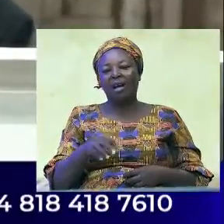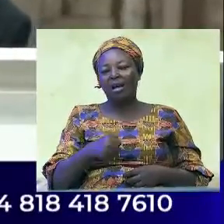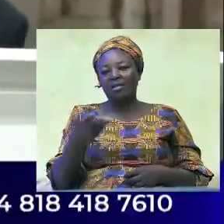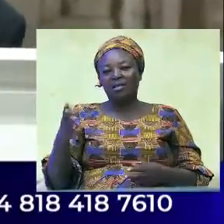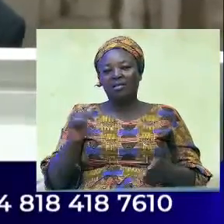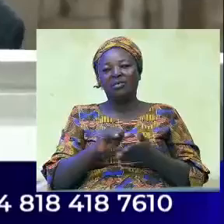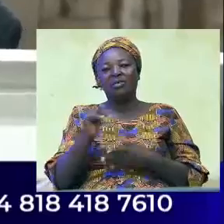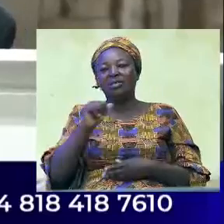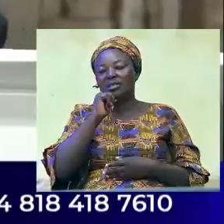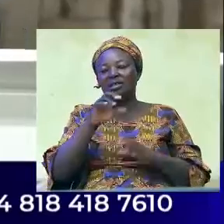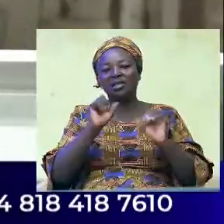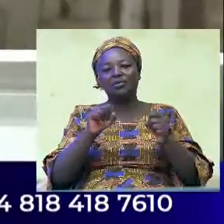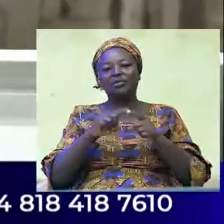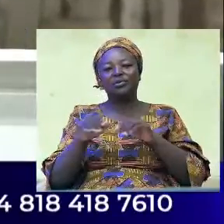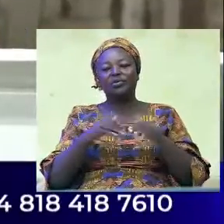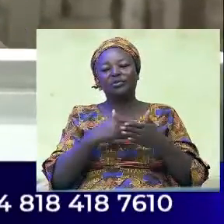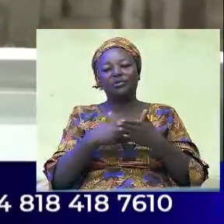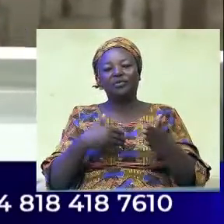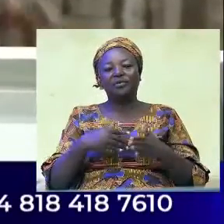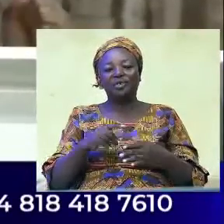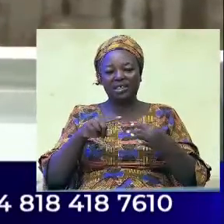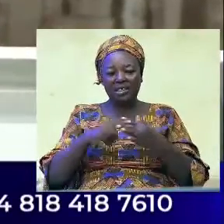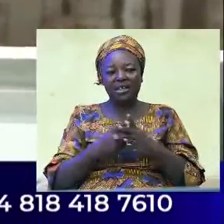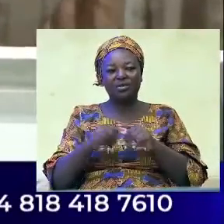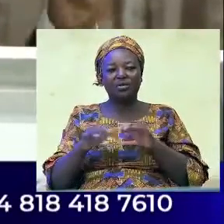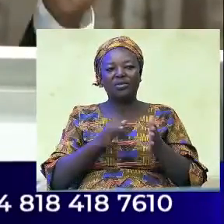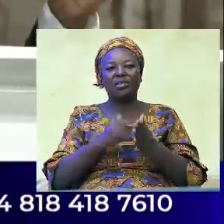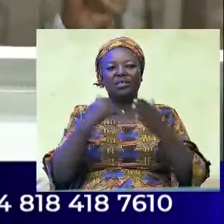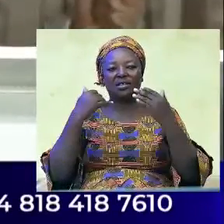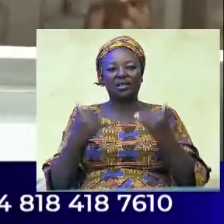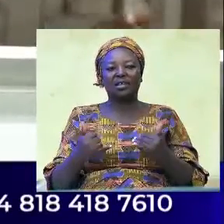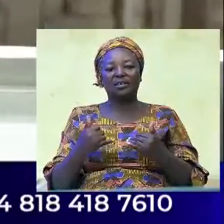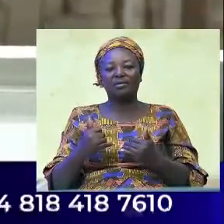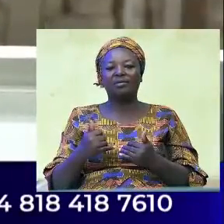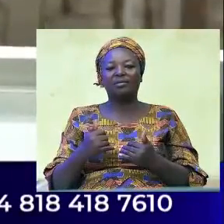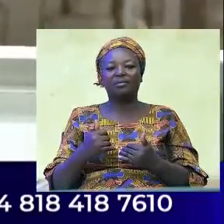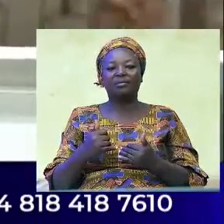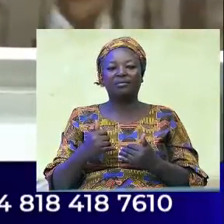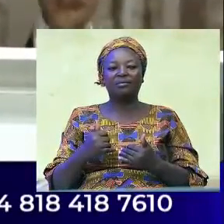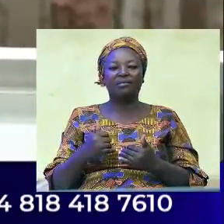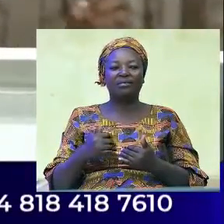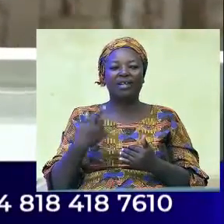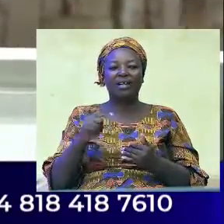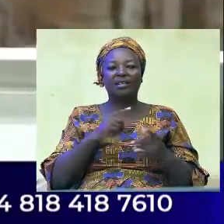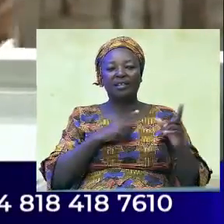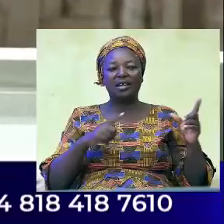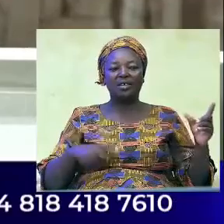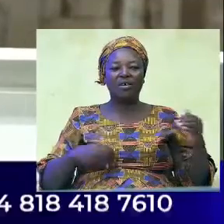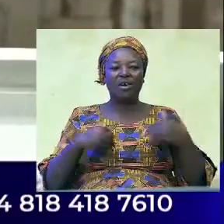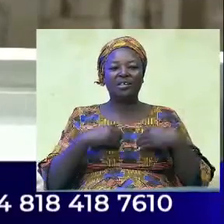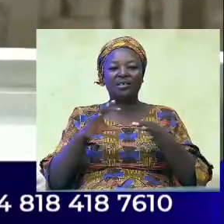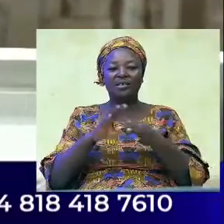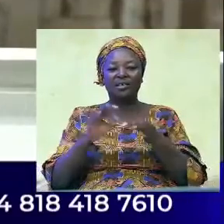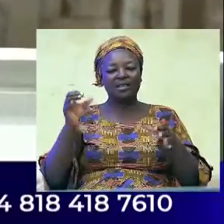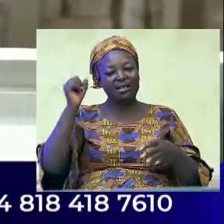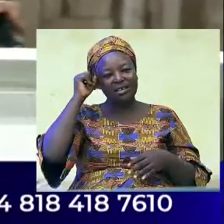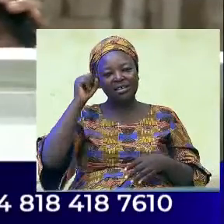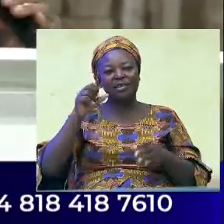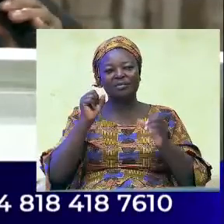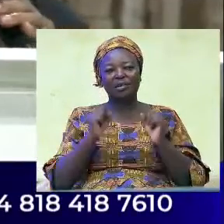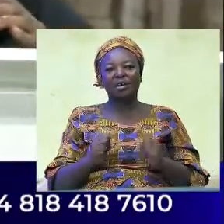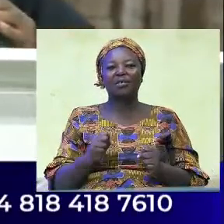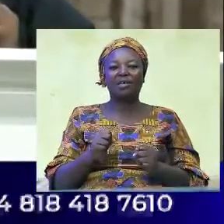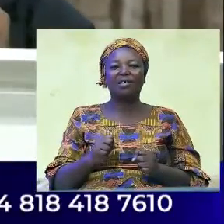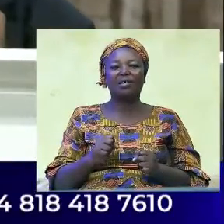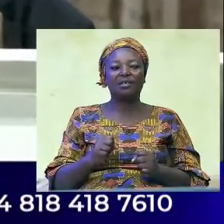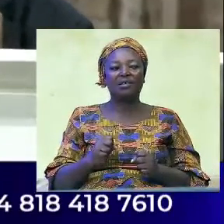Shake yourself. Whatever you are not able to do before, begin to do it now.